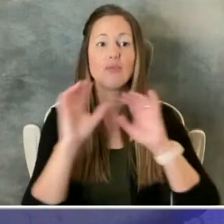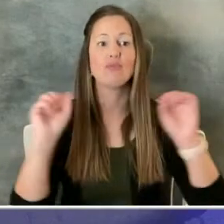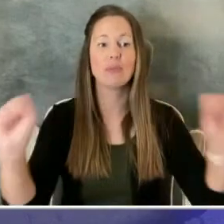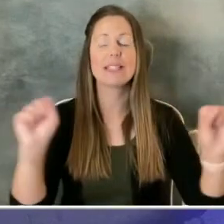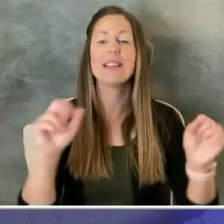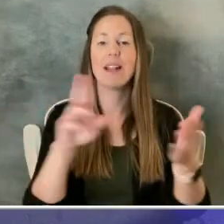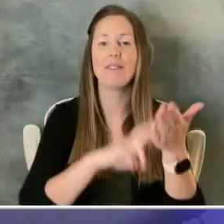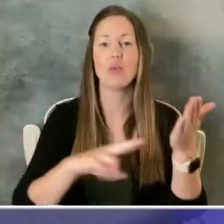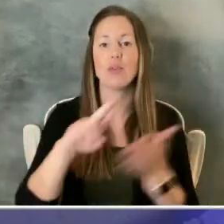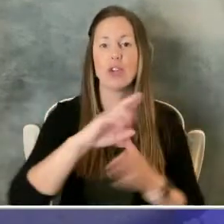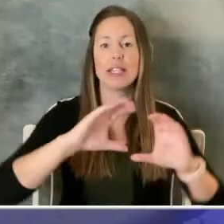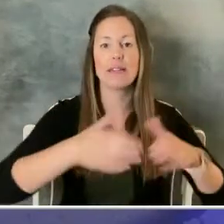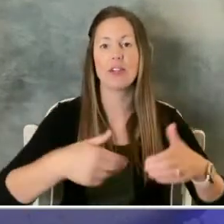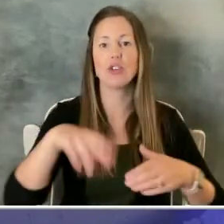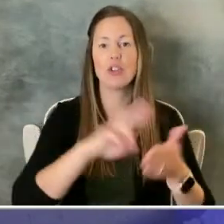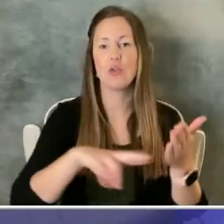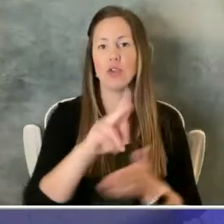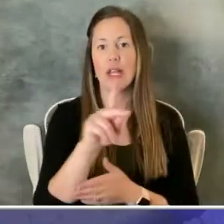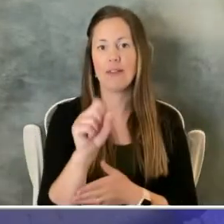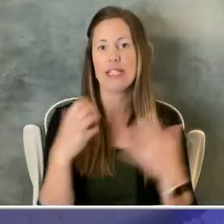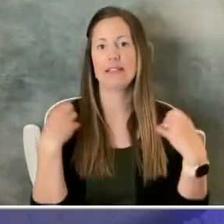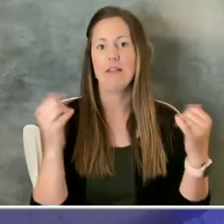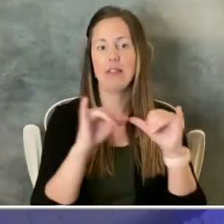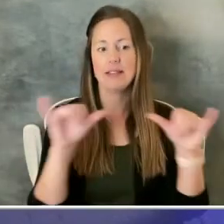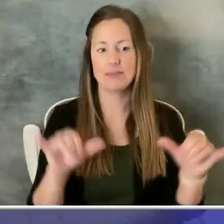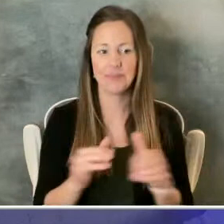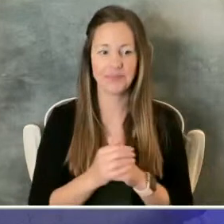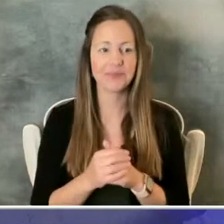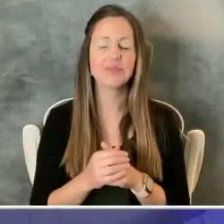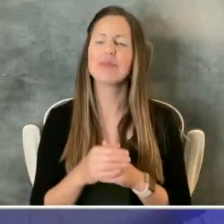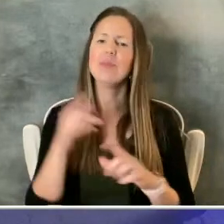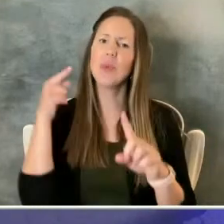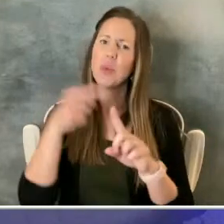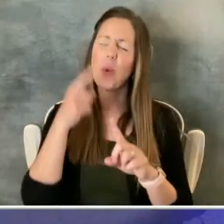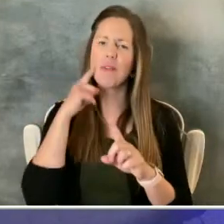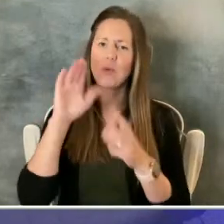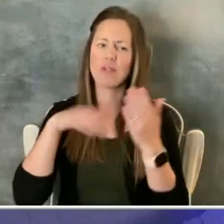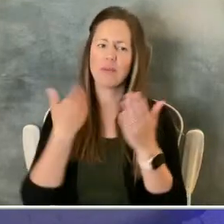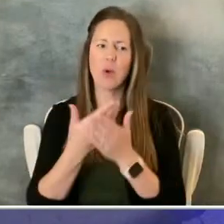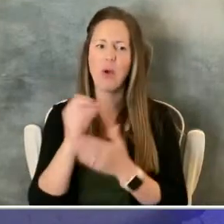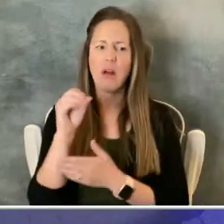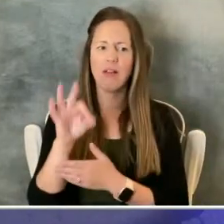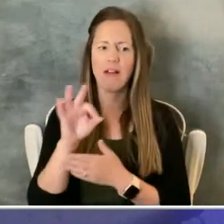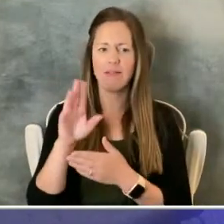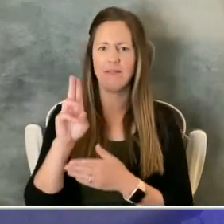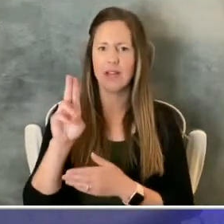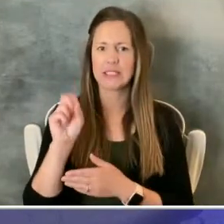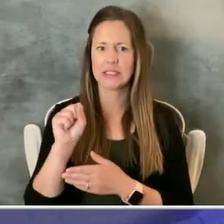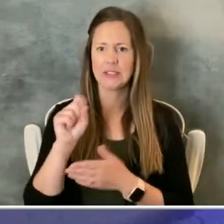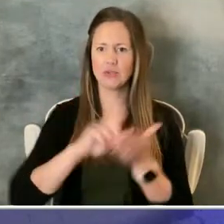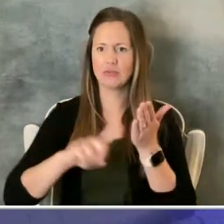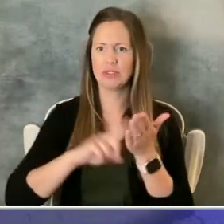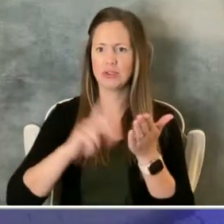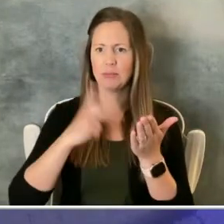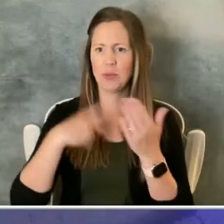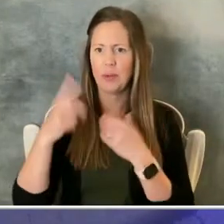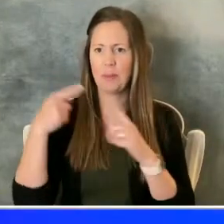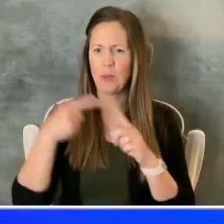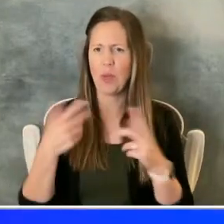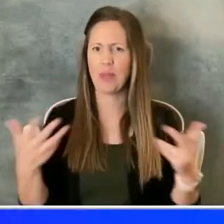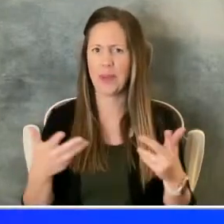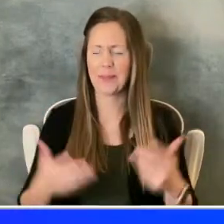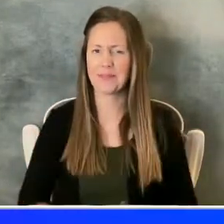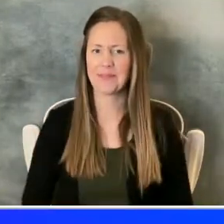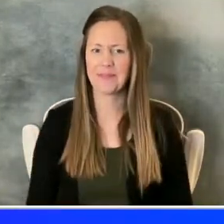So what is the goal of the All of Us research program? The goal of the All of Us research program